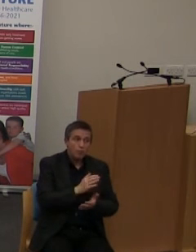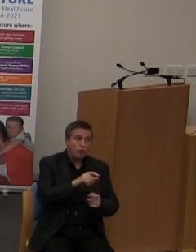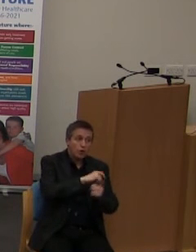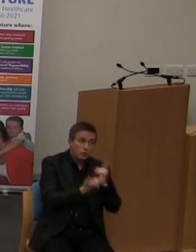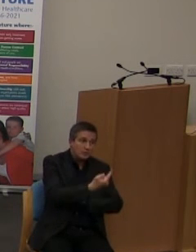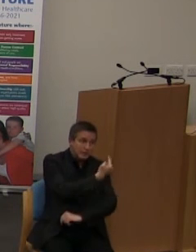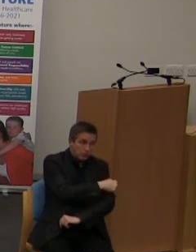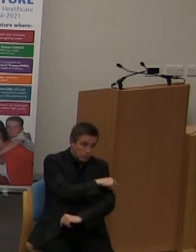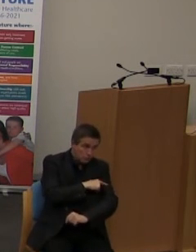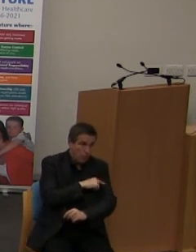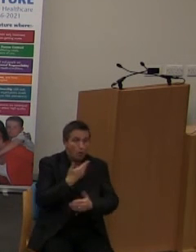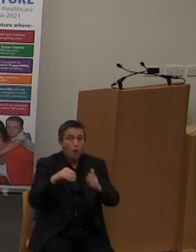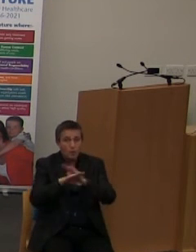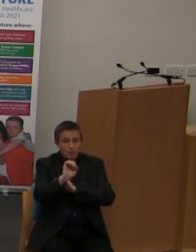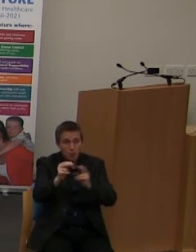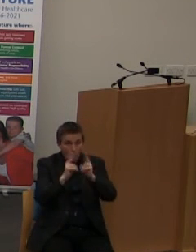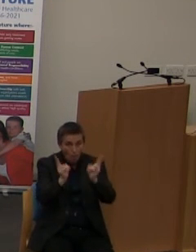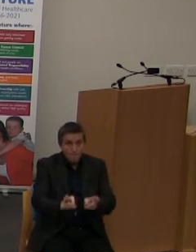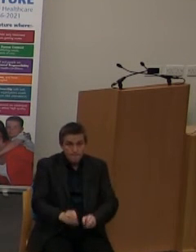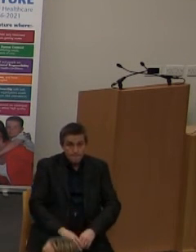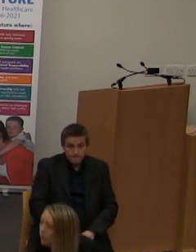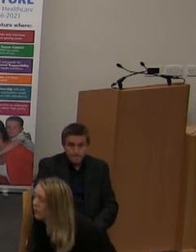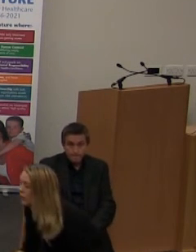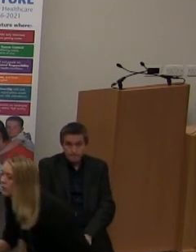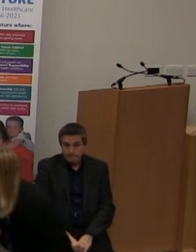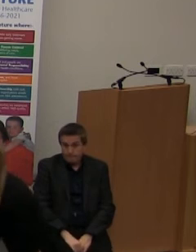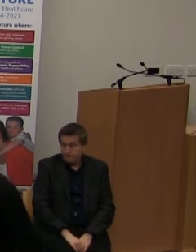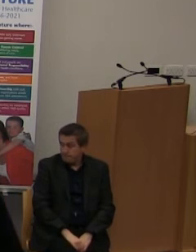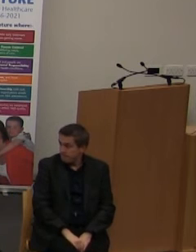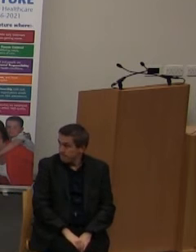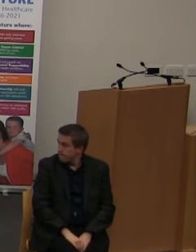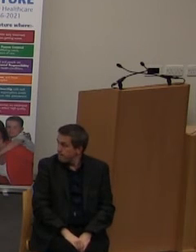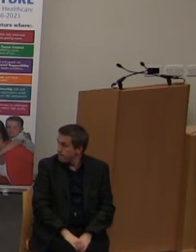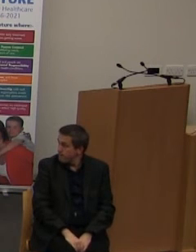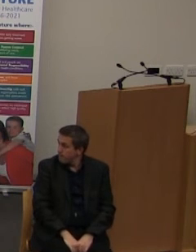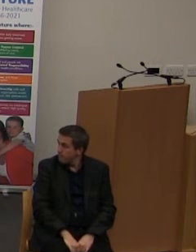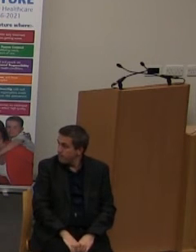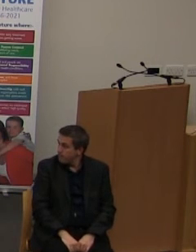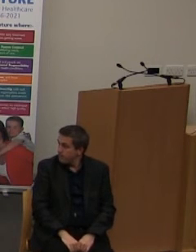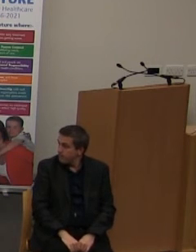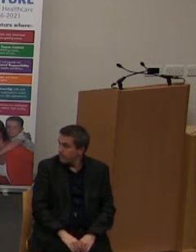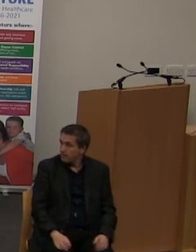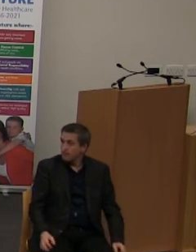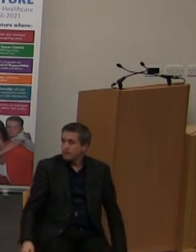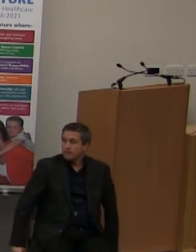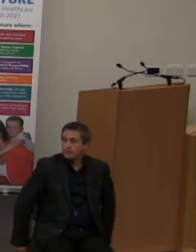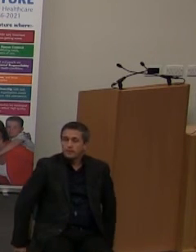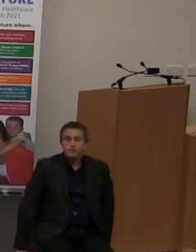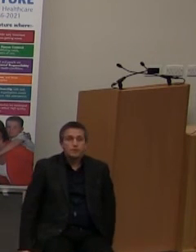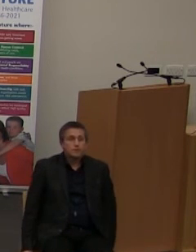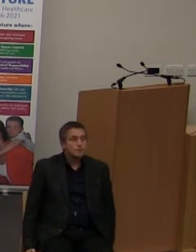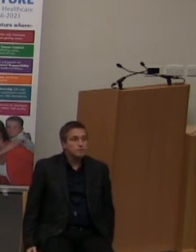you know, a big message in that strategy. Thank you. That's helpful. Thank you. Okay.